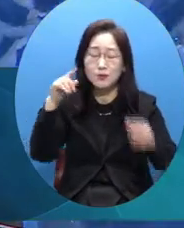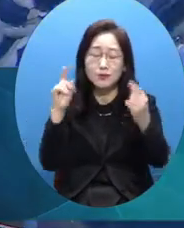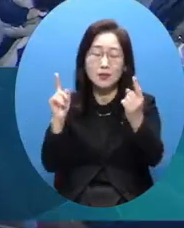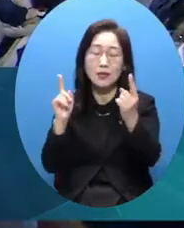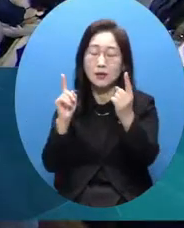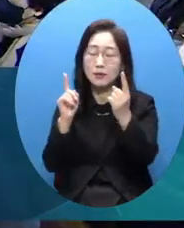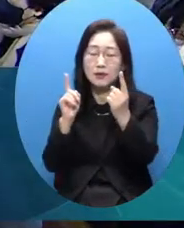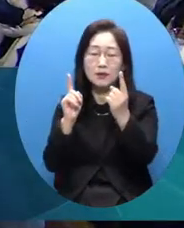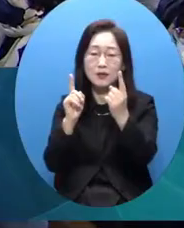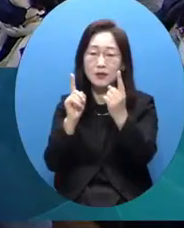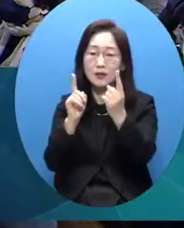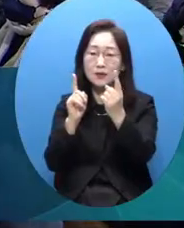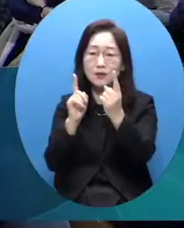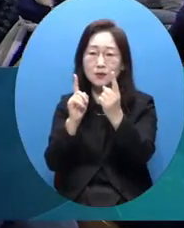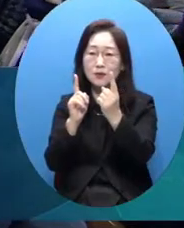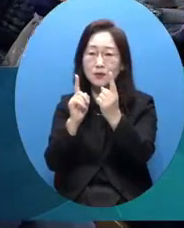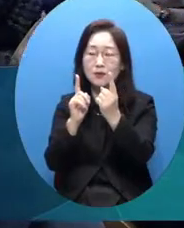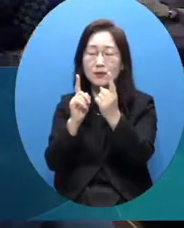foreign